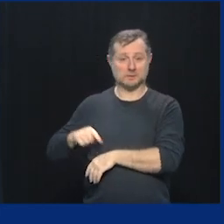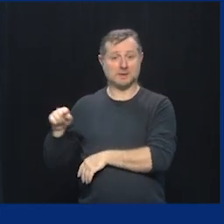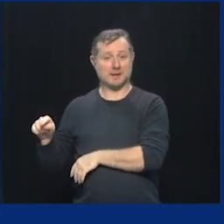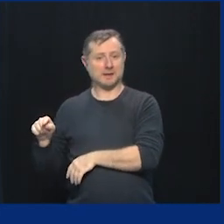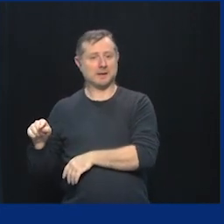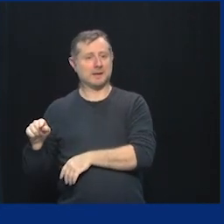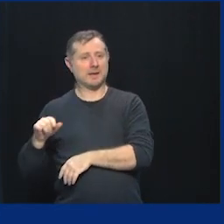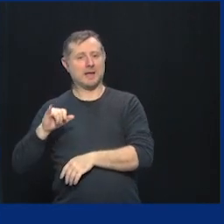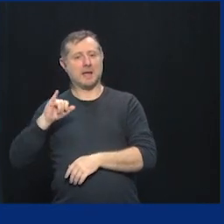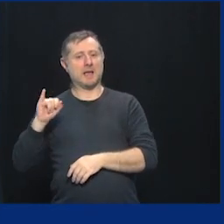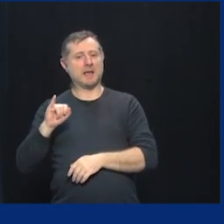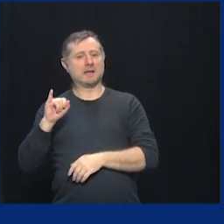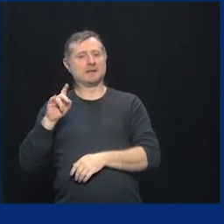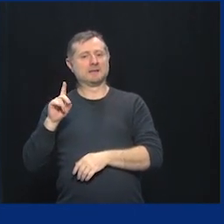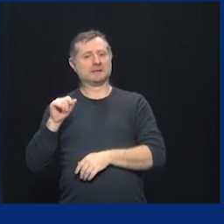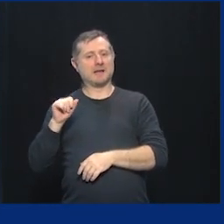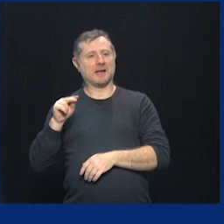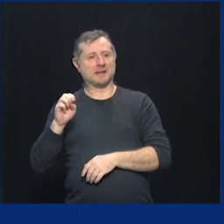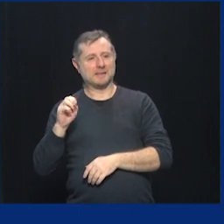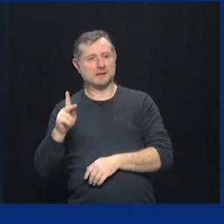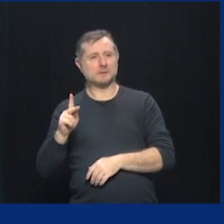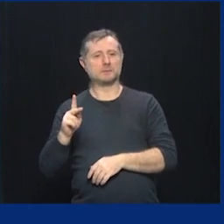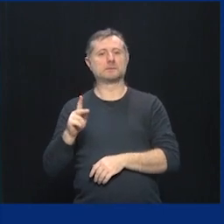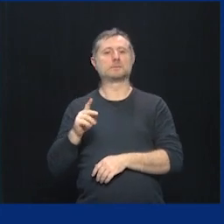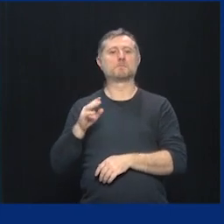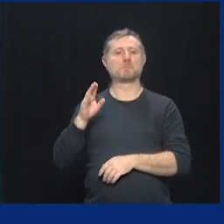I didn't know